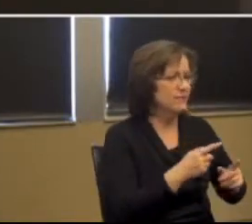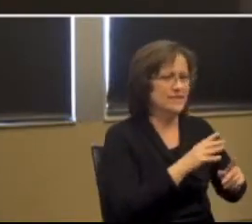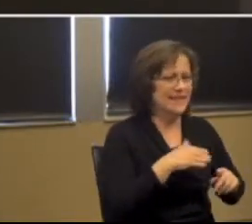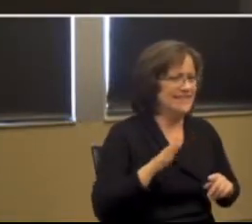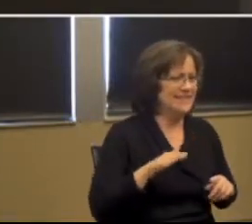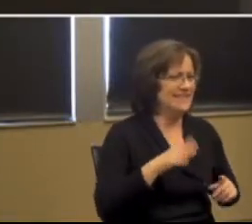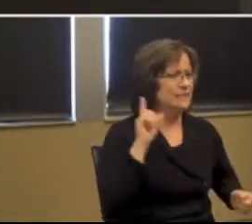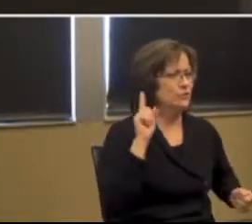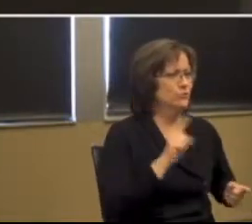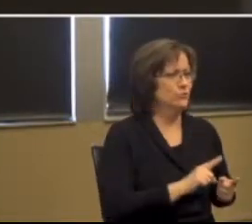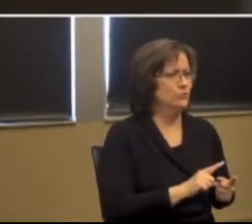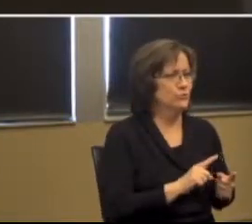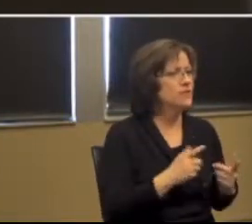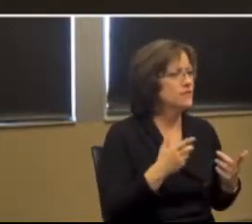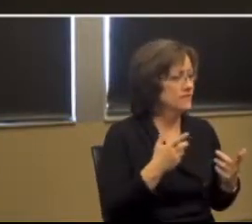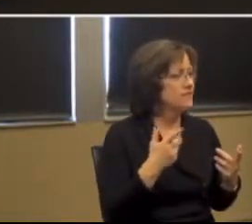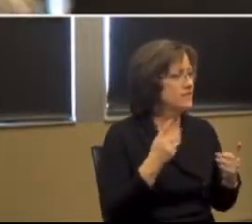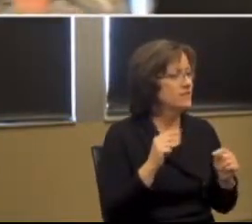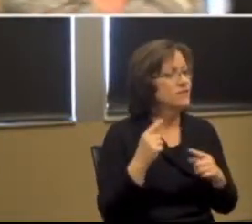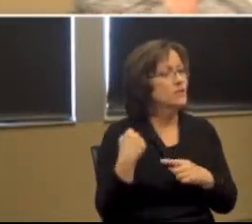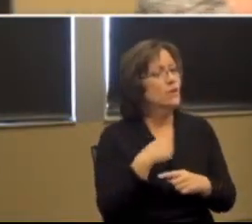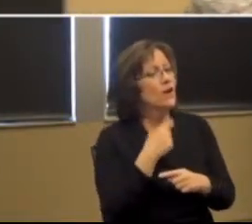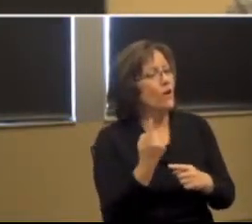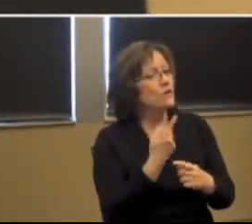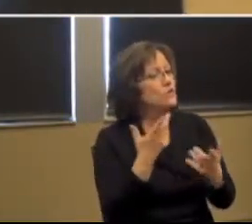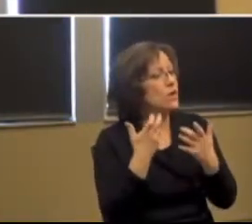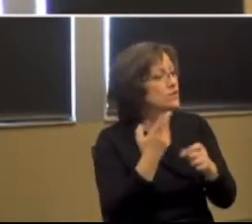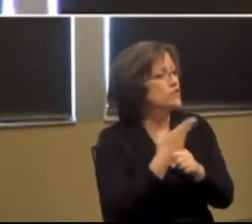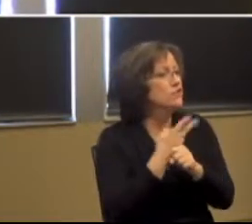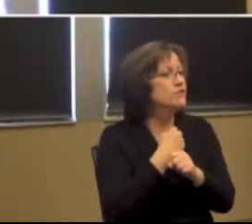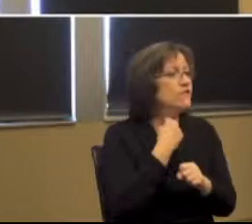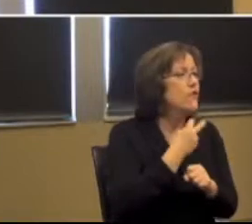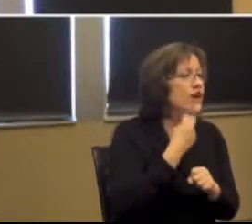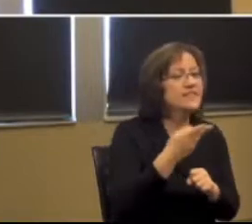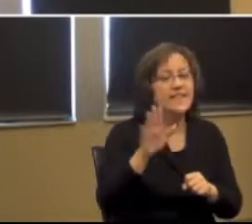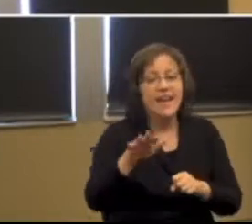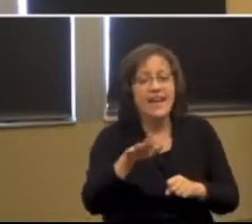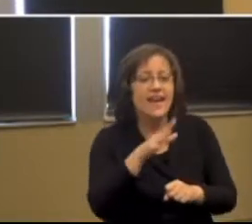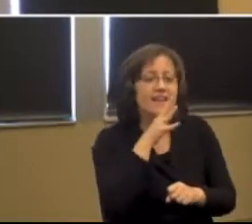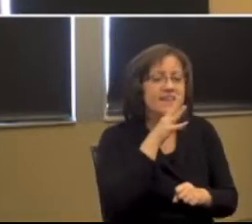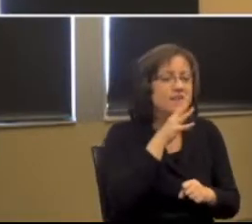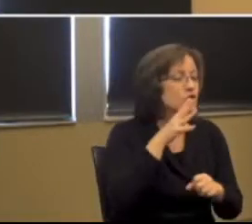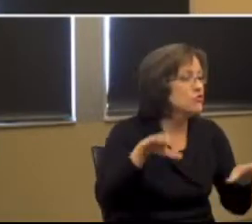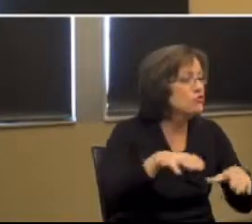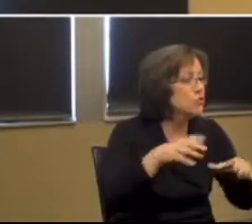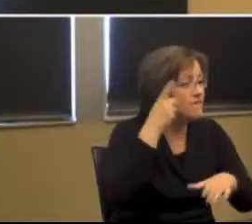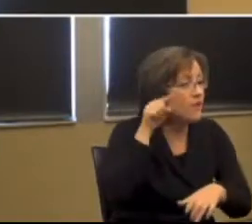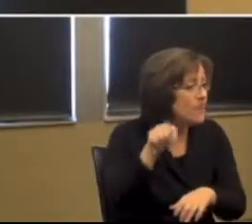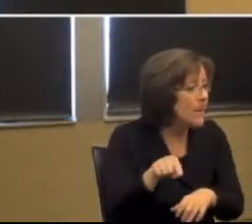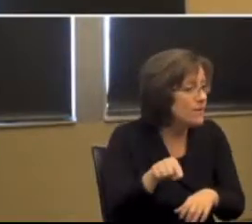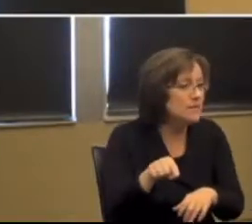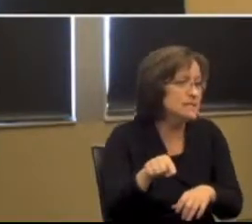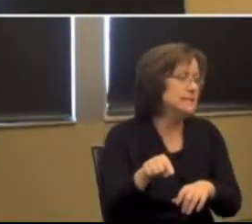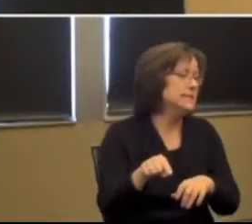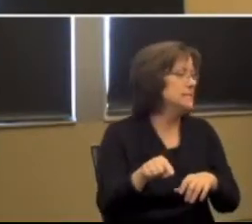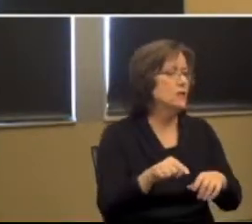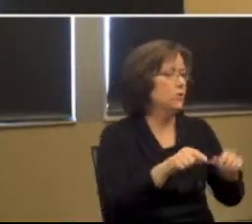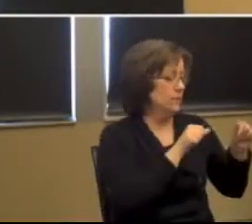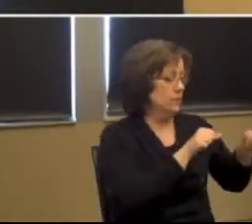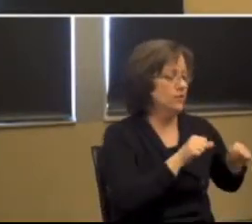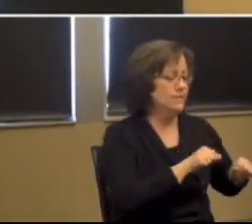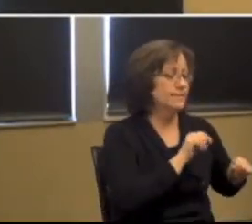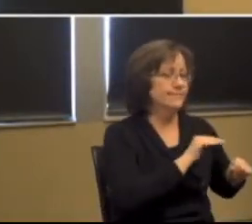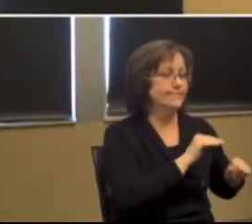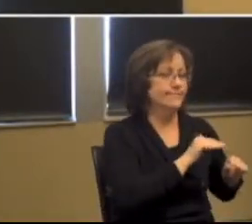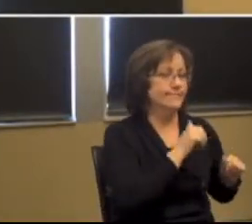are very good at wanting to use our voice and to do things for students. And so that was just put in